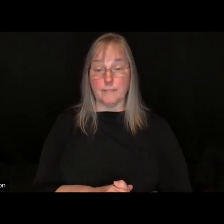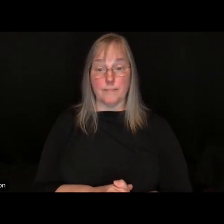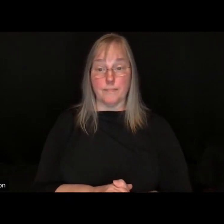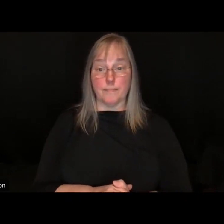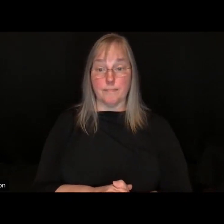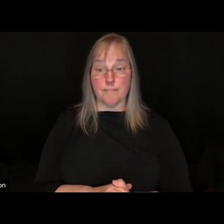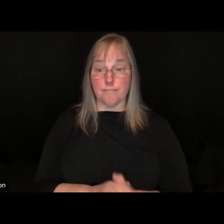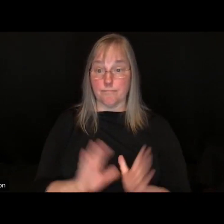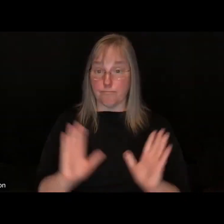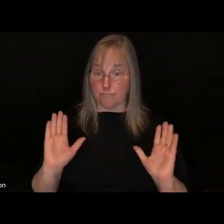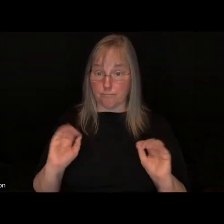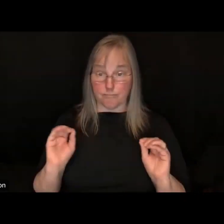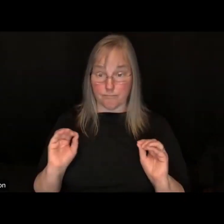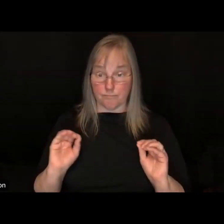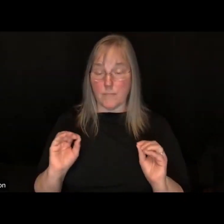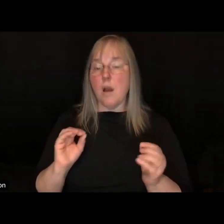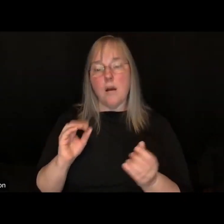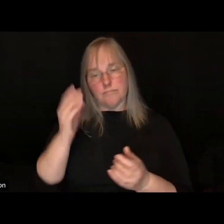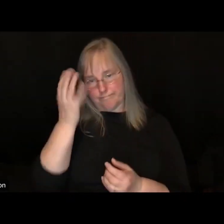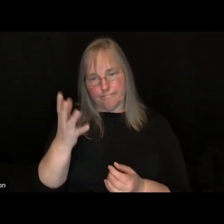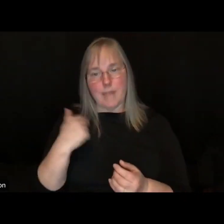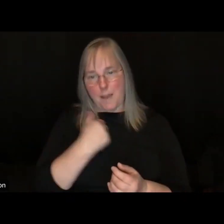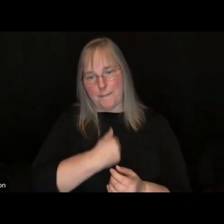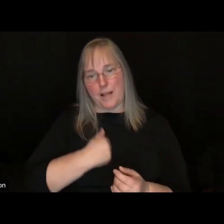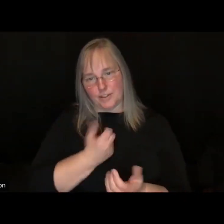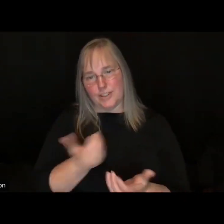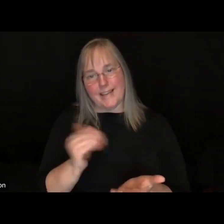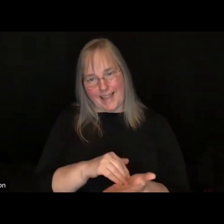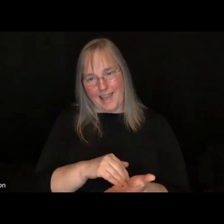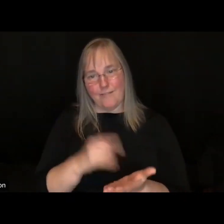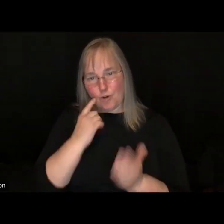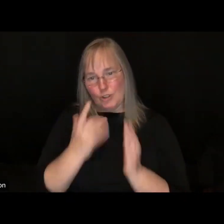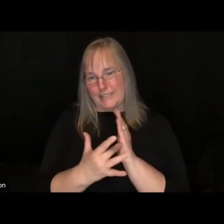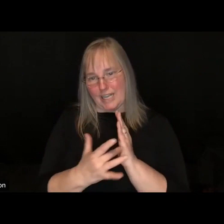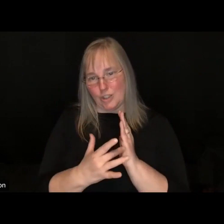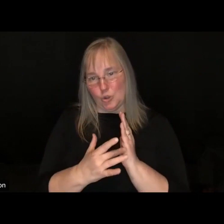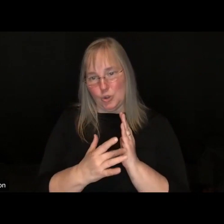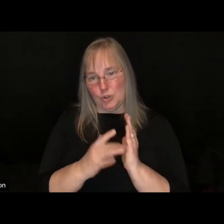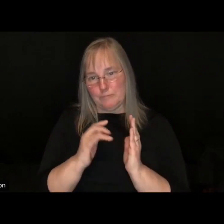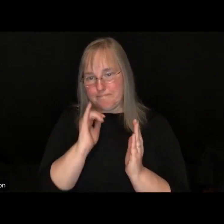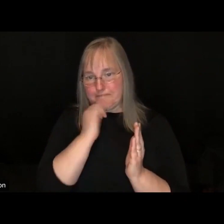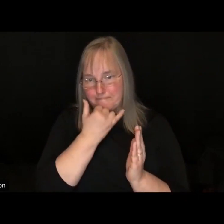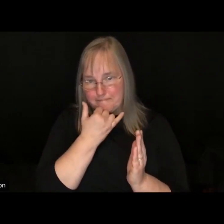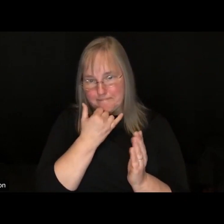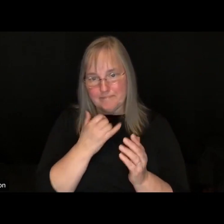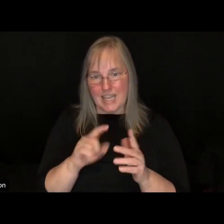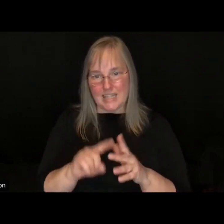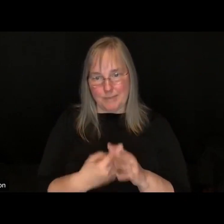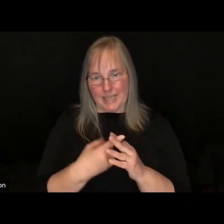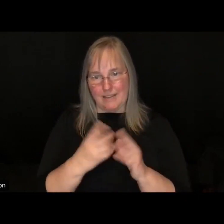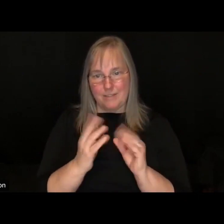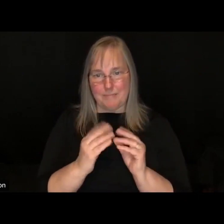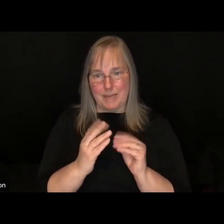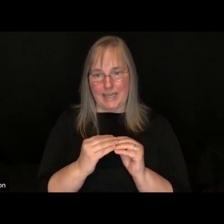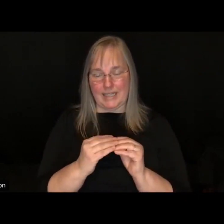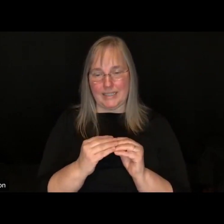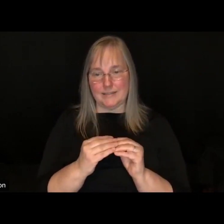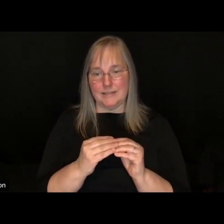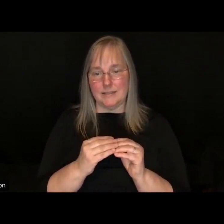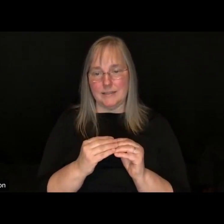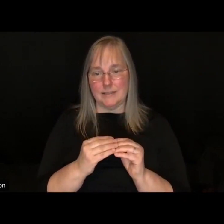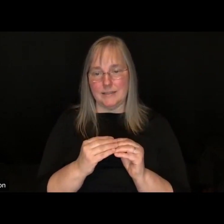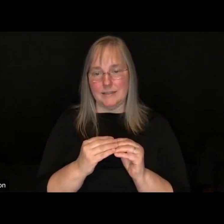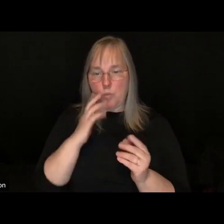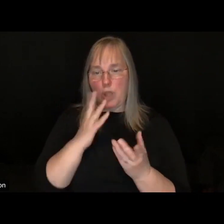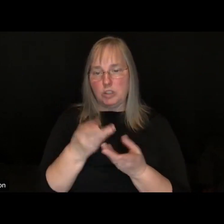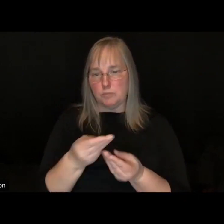All right. And by the way, I just want to apologize again for the technical hiccup in the beginning of the meeting there. That we will smooth it